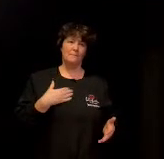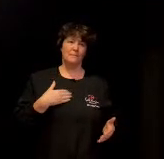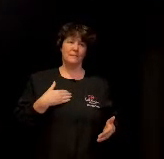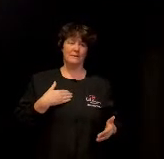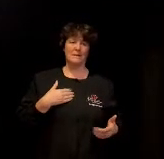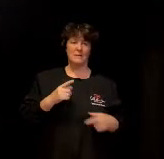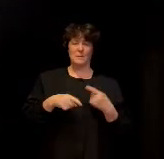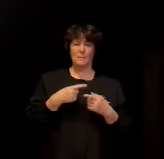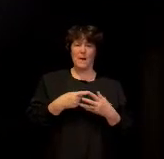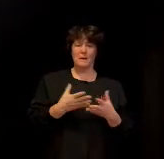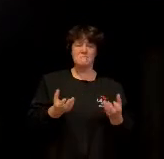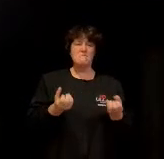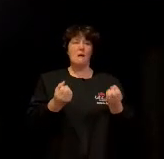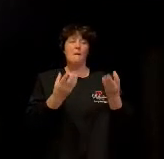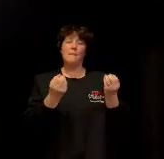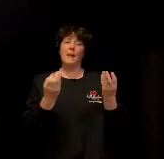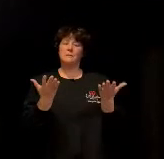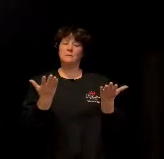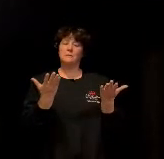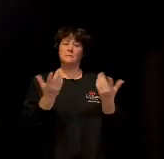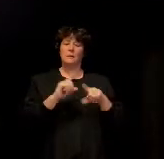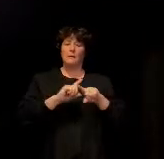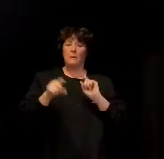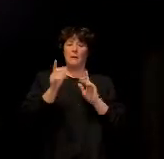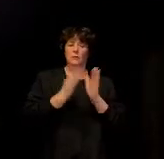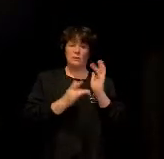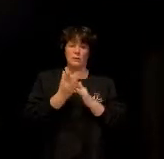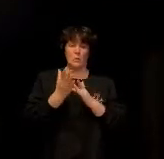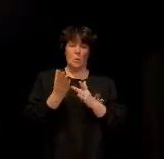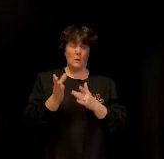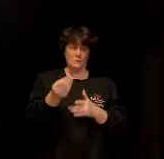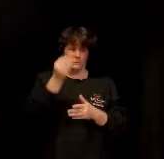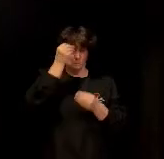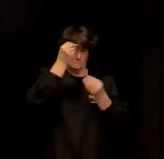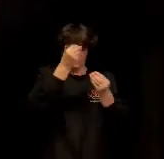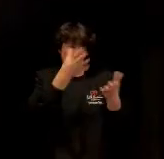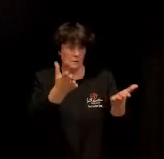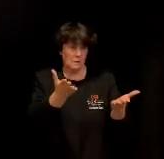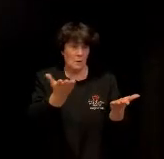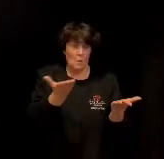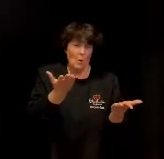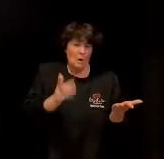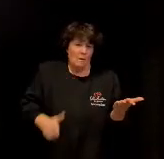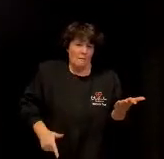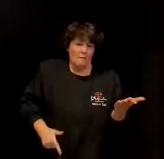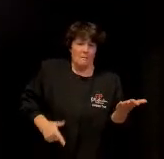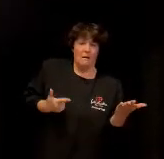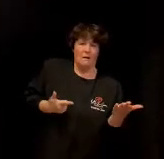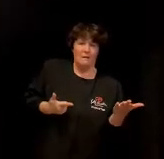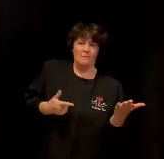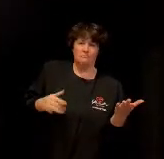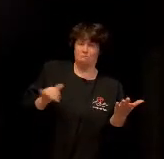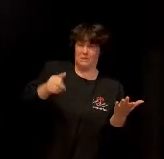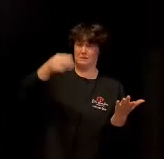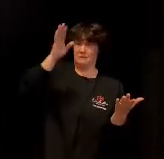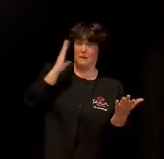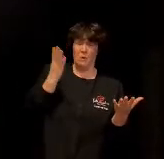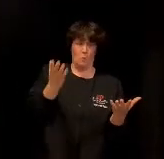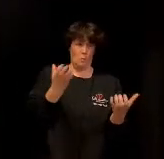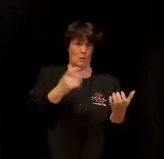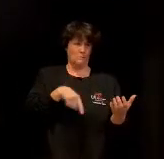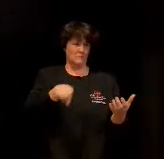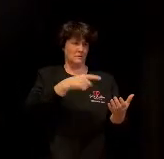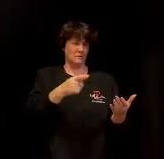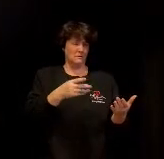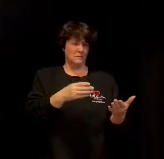quantity. But Jesus is trying to get across to us that this is what life as God would want you to have. That's